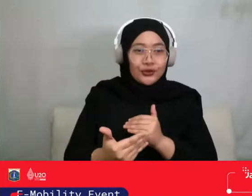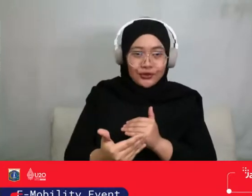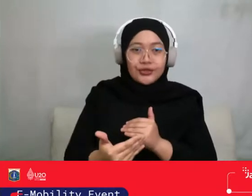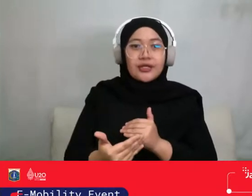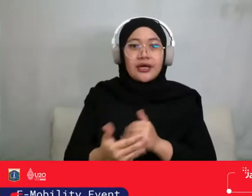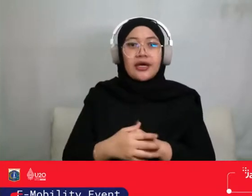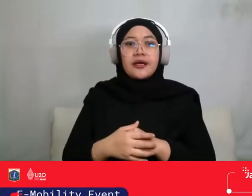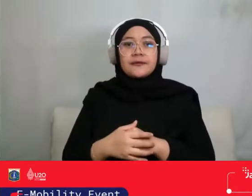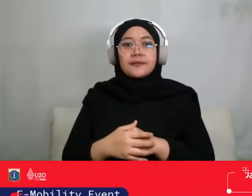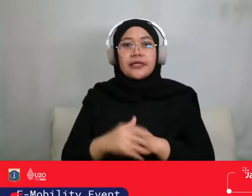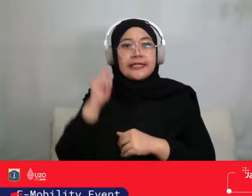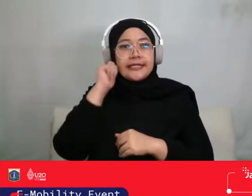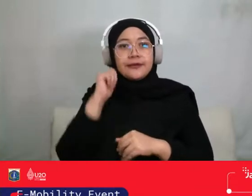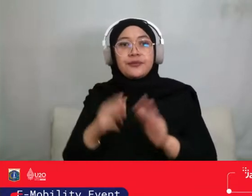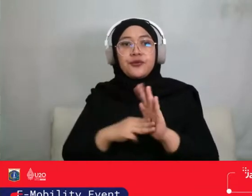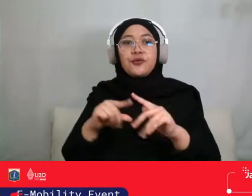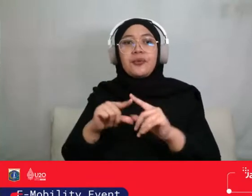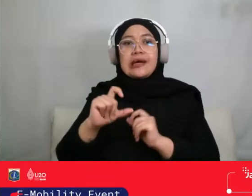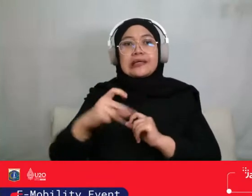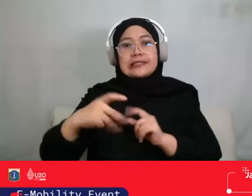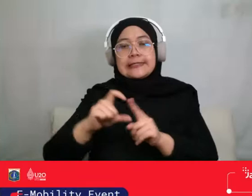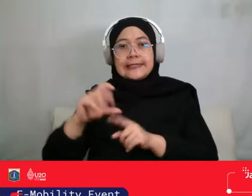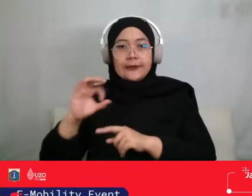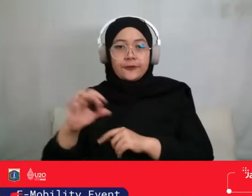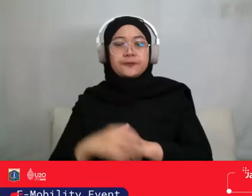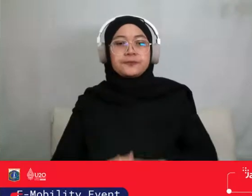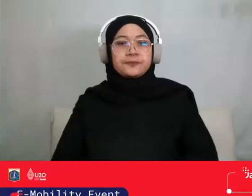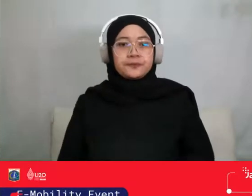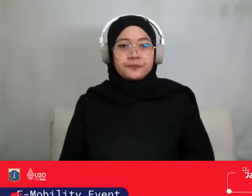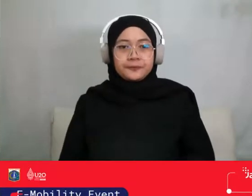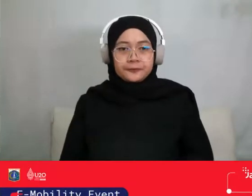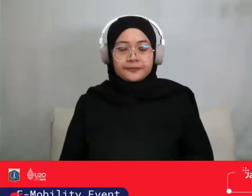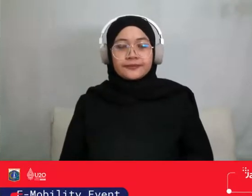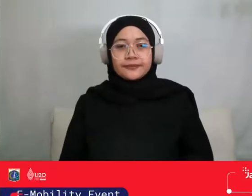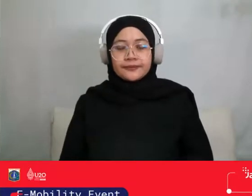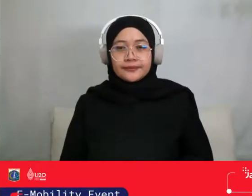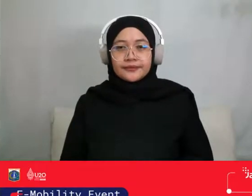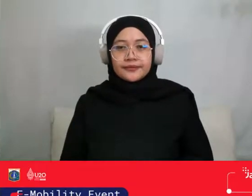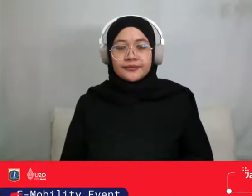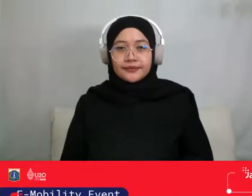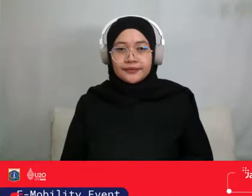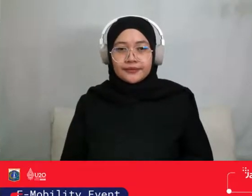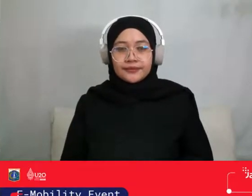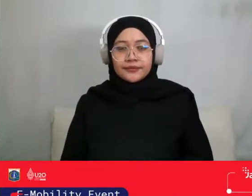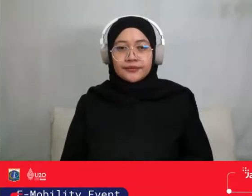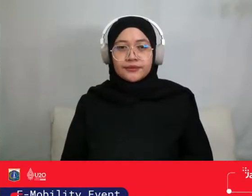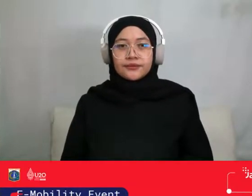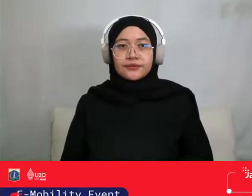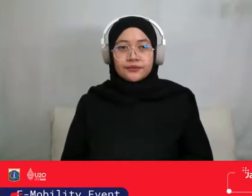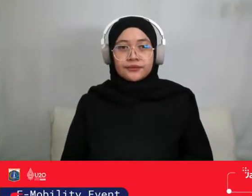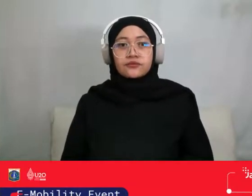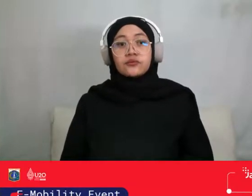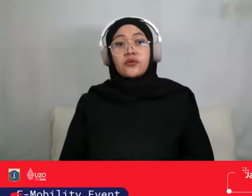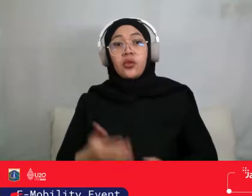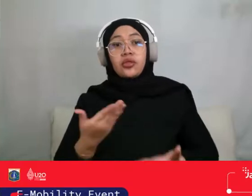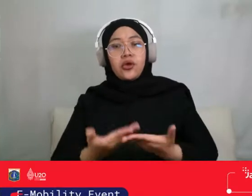well. Ms. Macedo, can you please tell us more regarding your views, especially